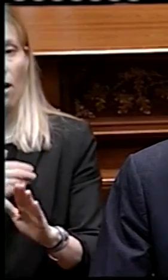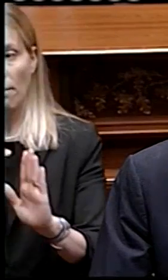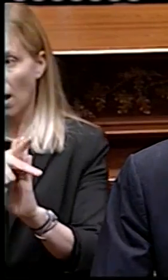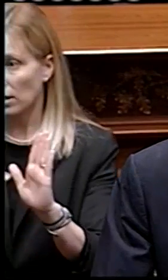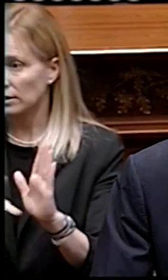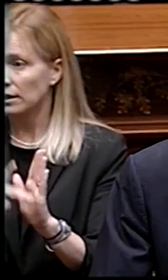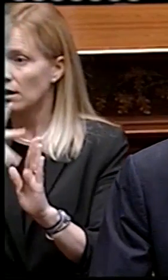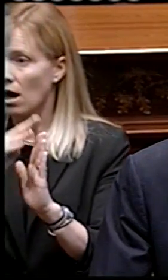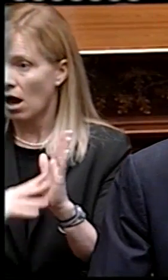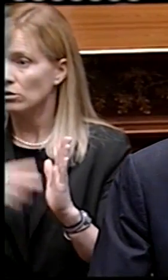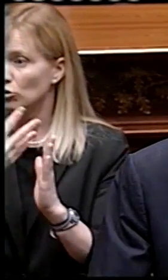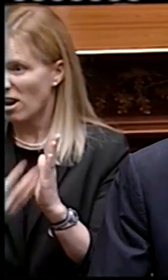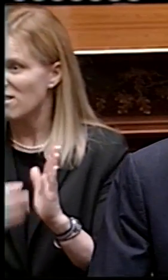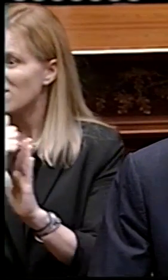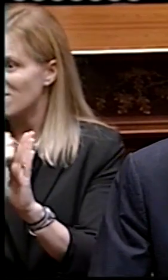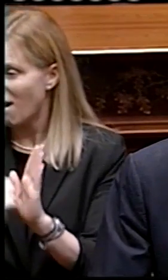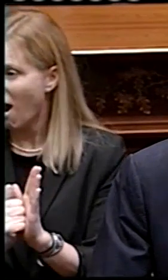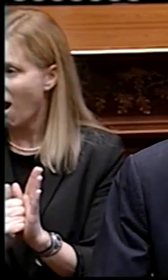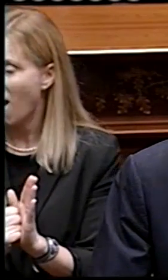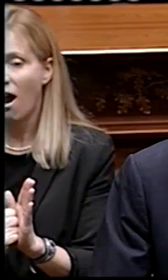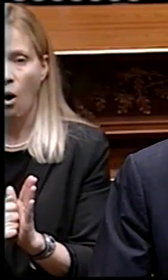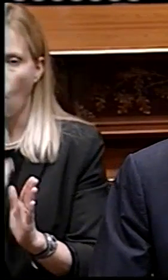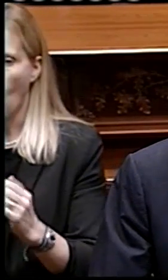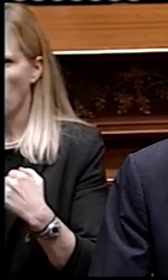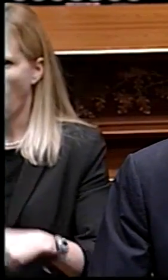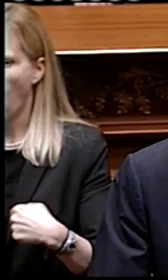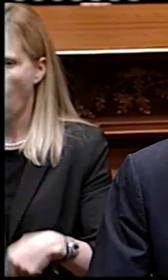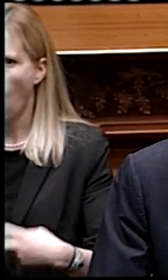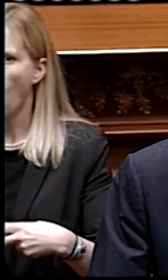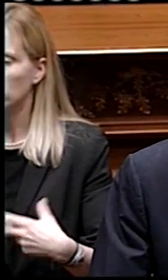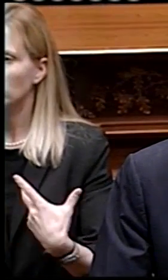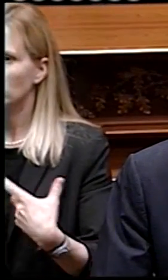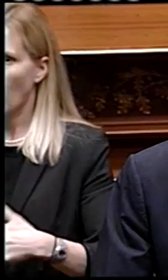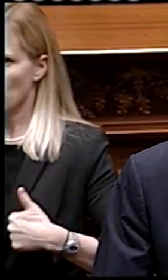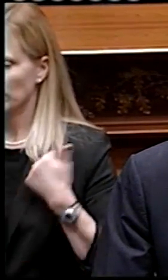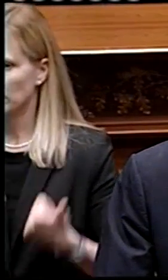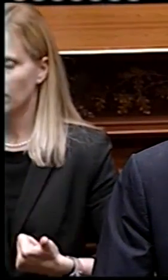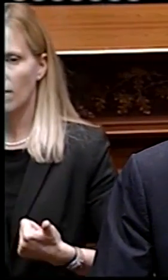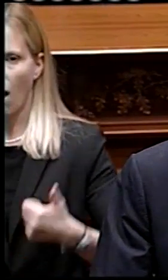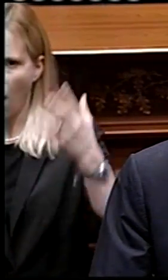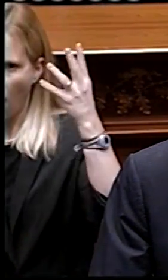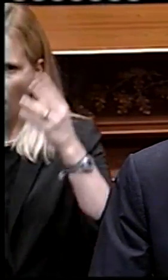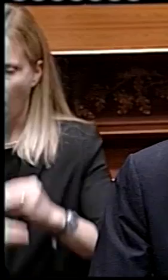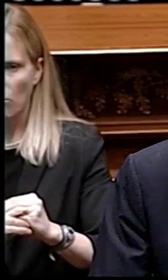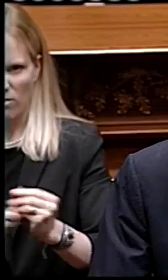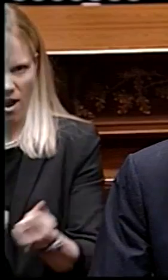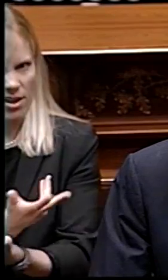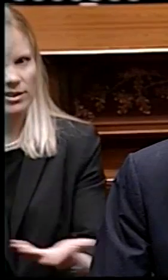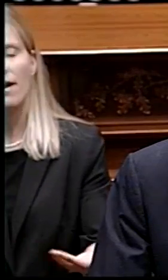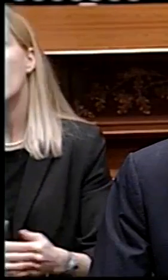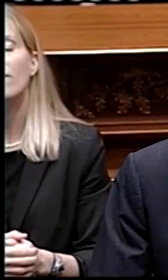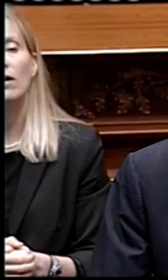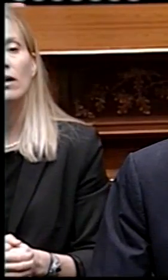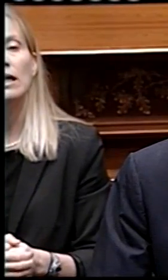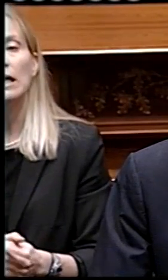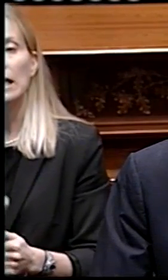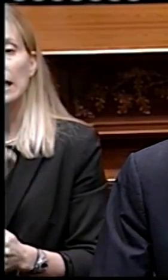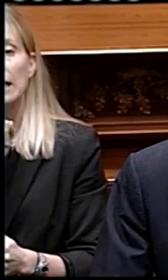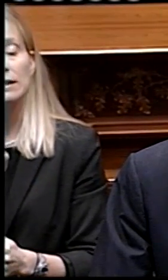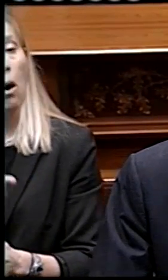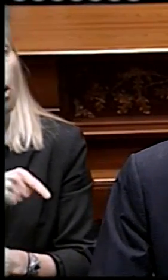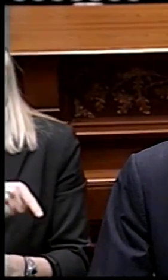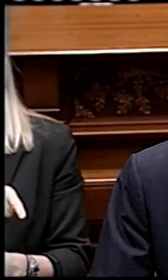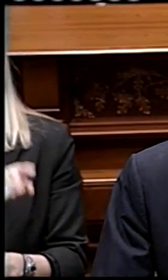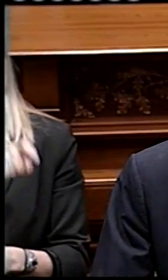policy agenda. It is bold, aggressive, and comprehensive. It is both